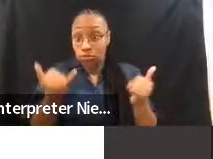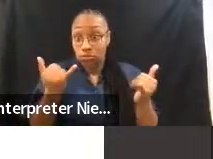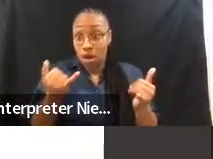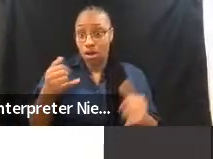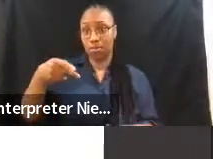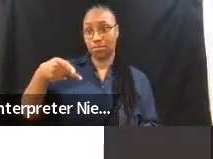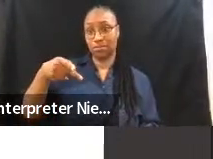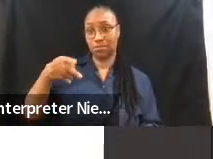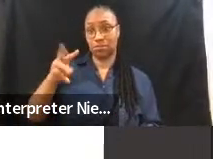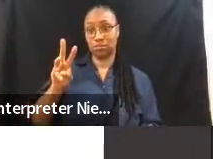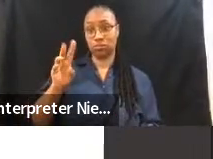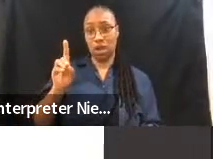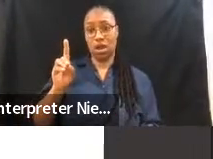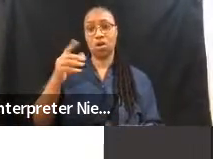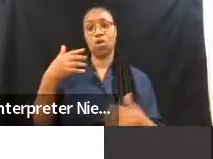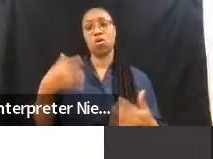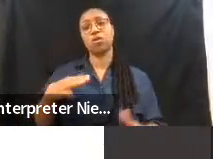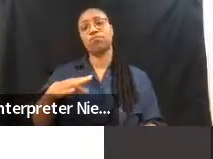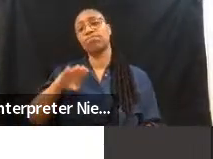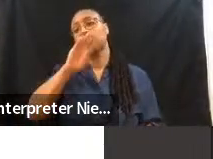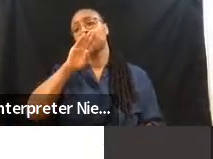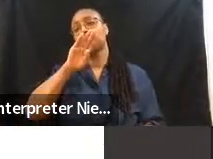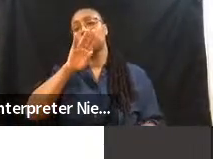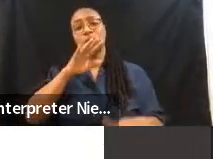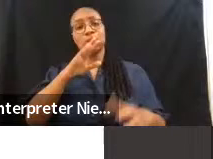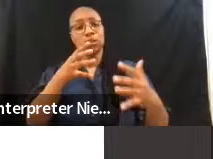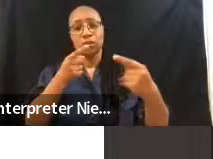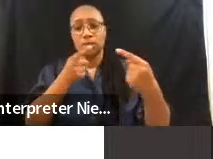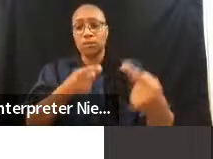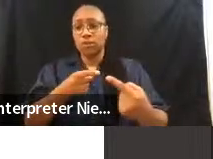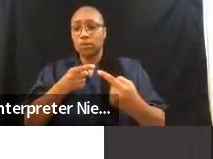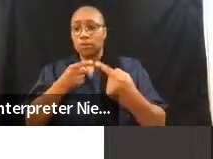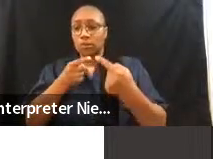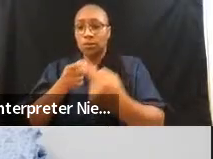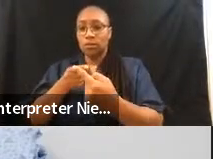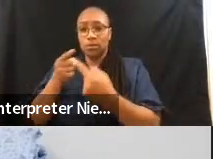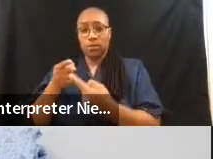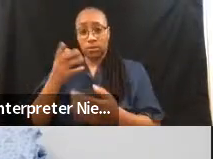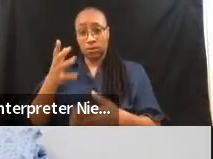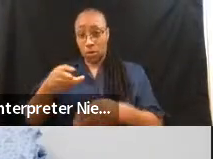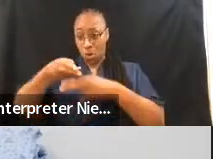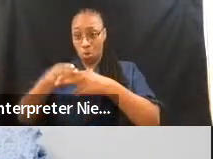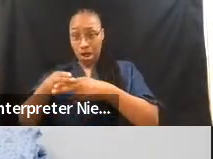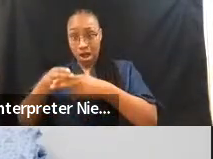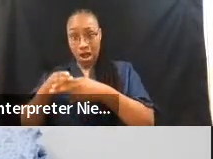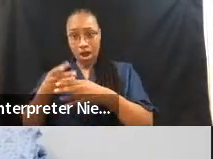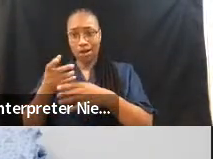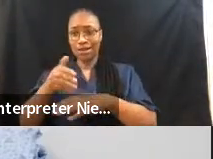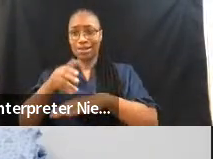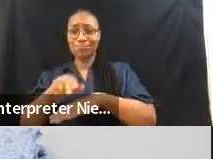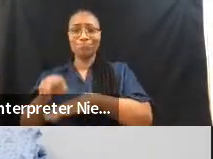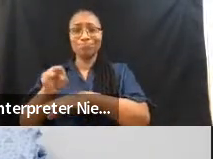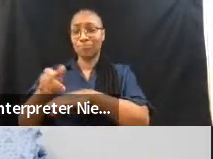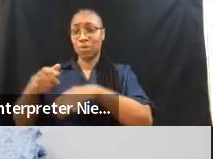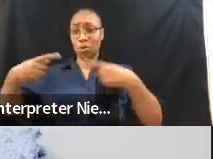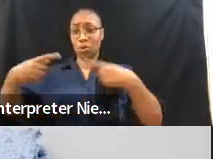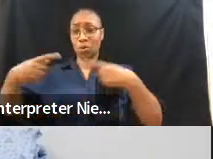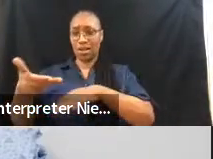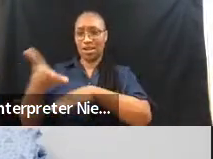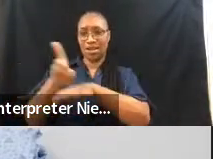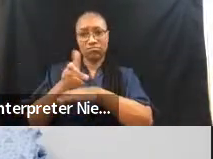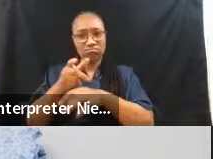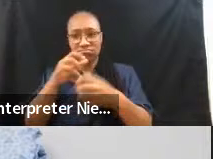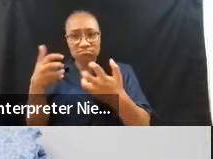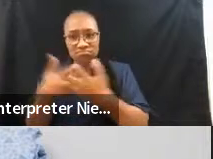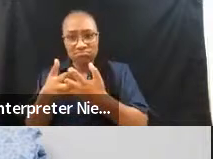that have no weight scales that are accessible to wheelchair users. Next slide. No height